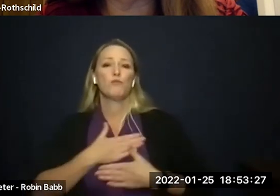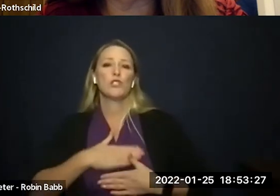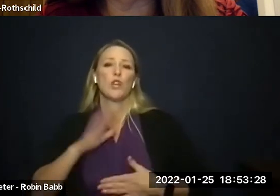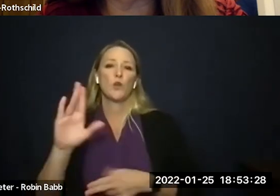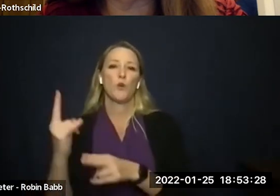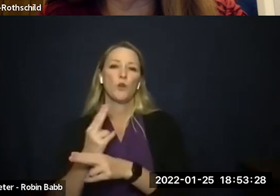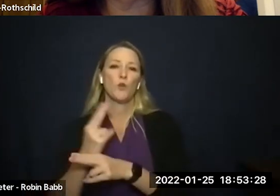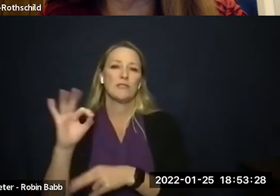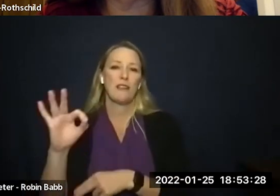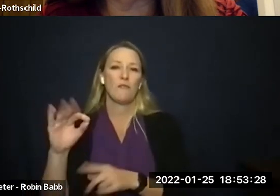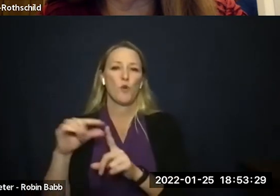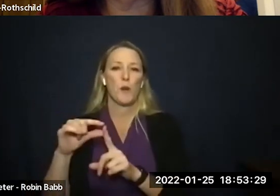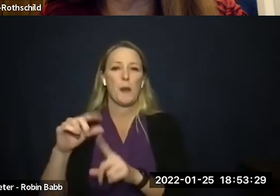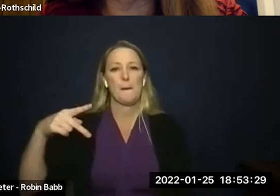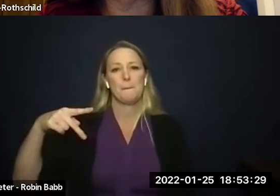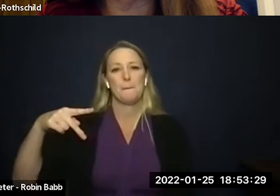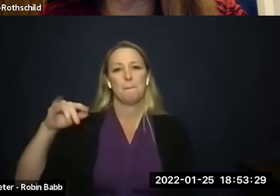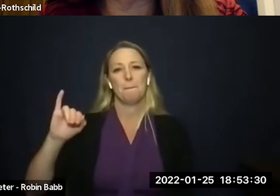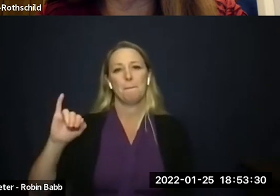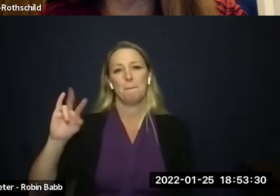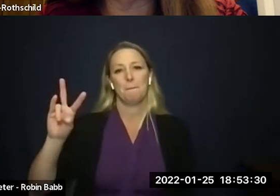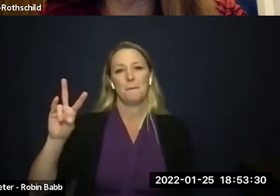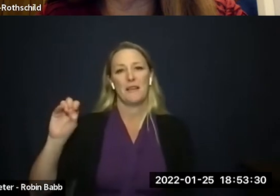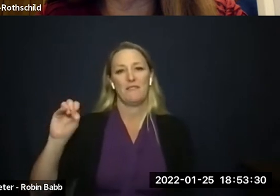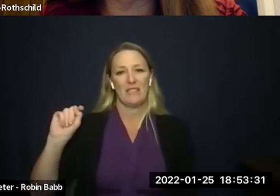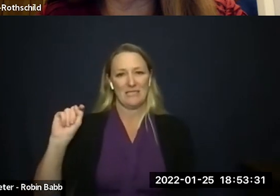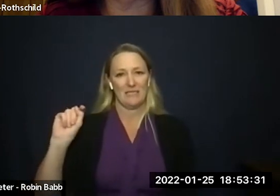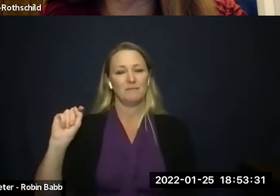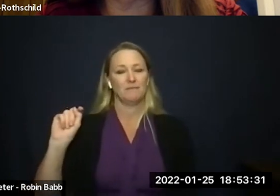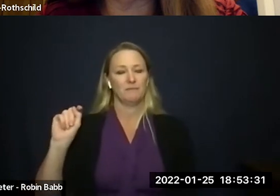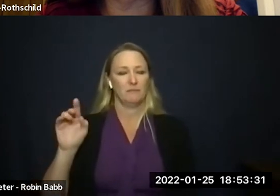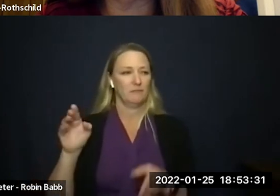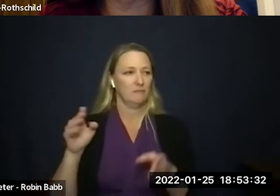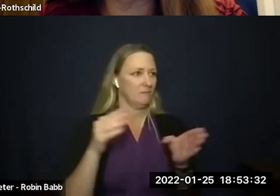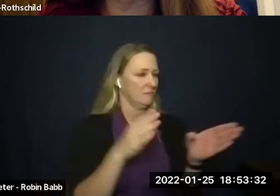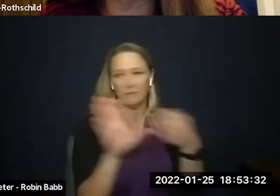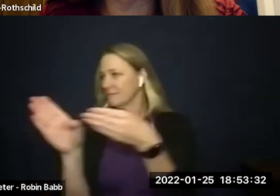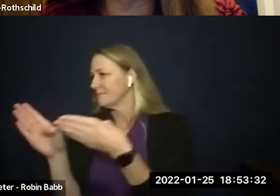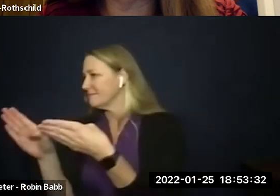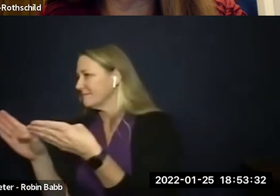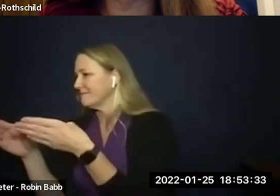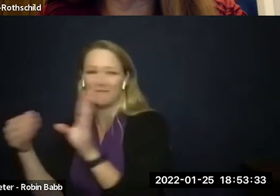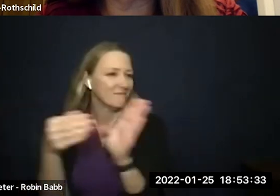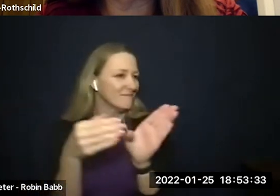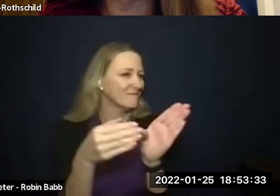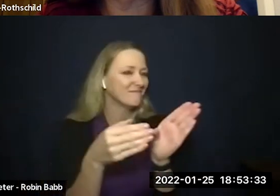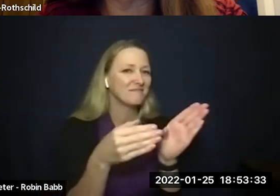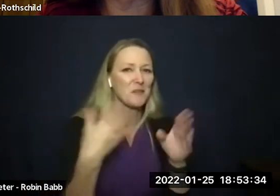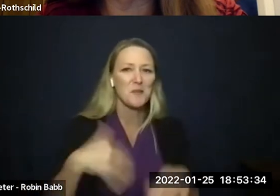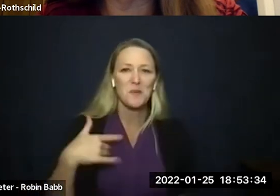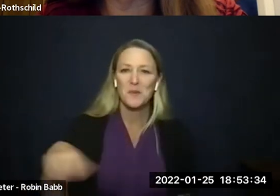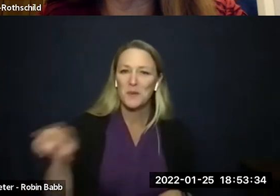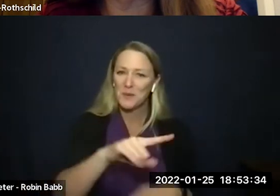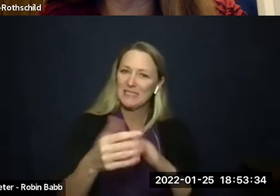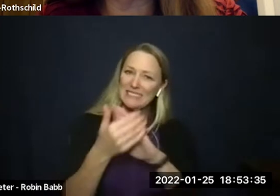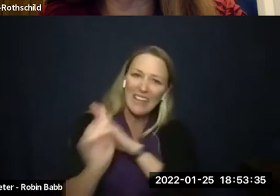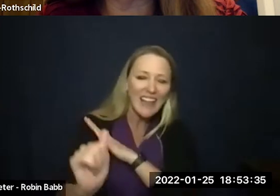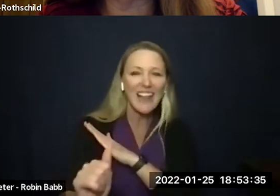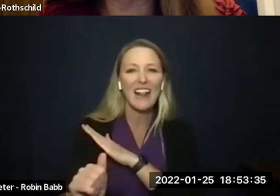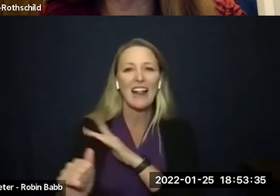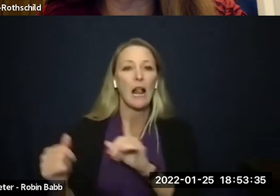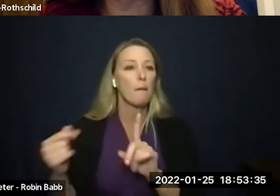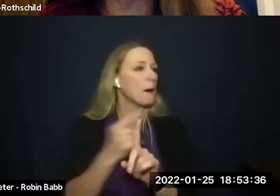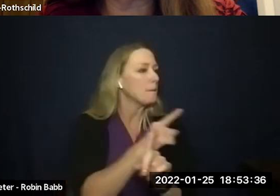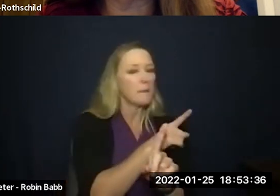word pivot because this is something i've seen done so skillfully uh with tremendous uh